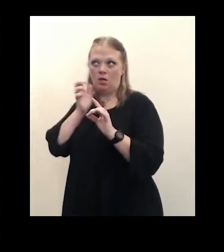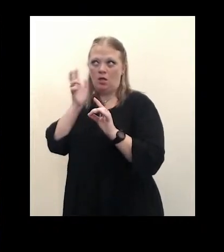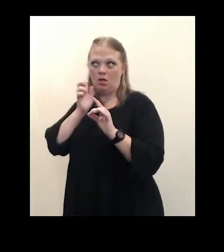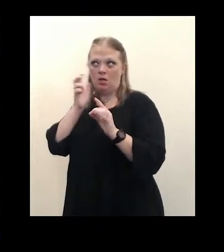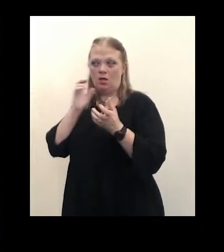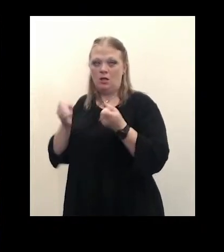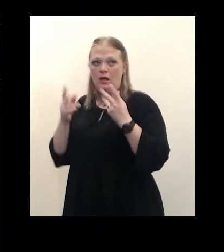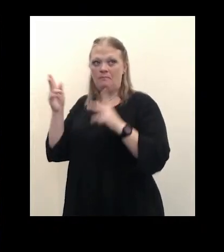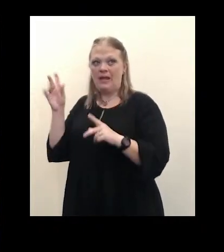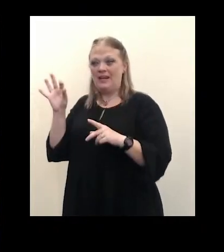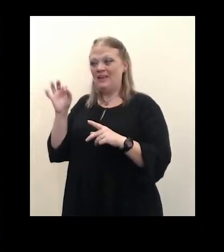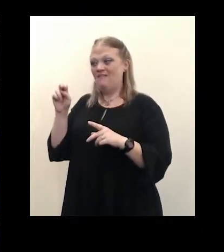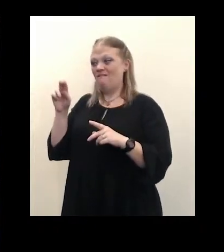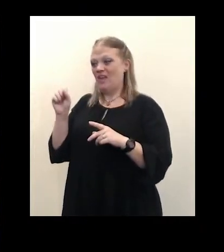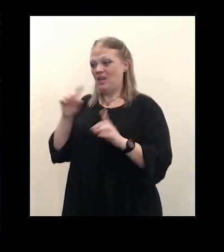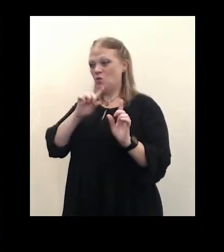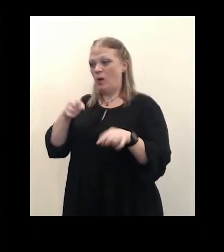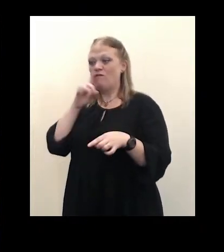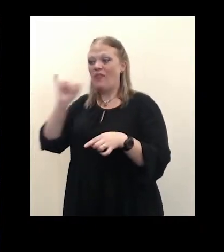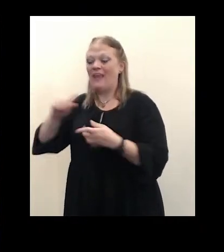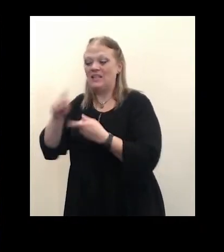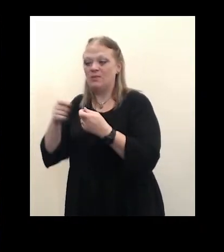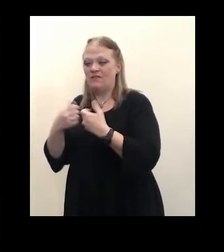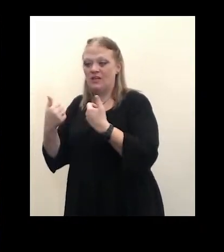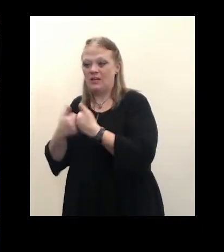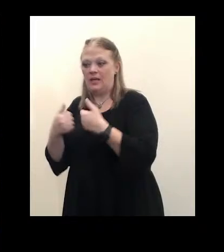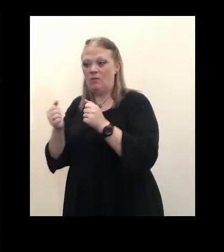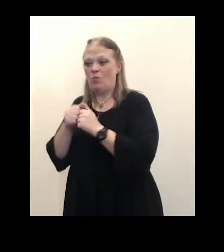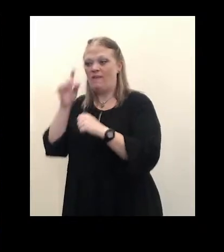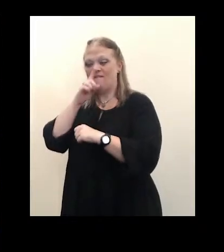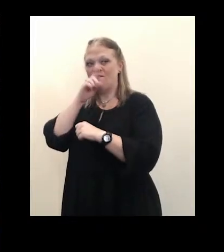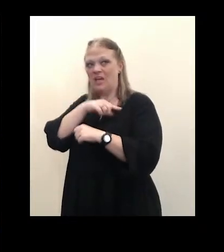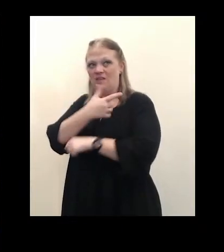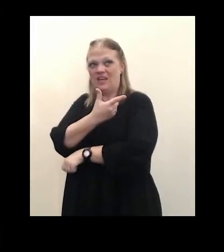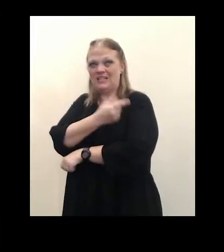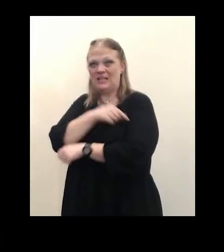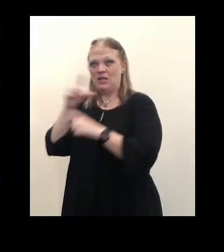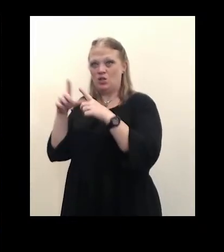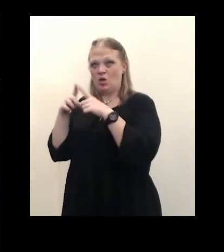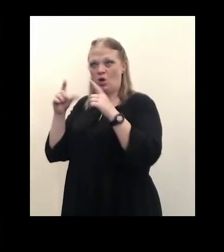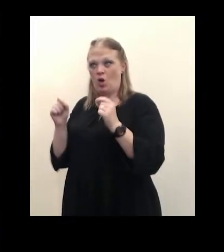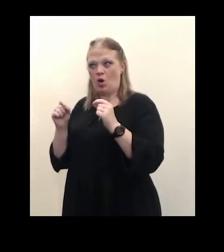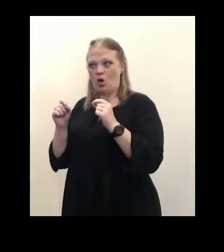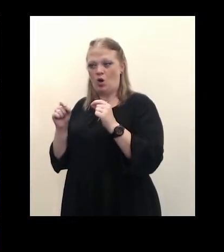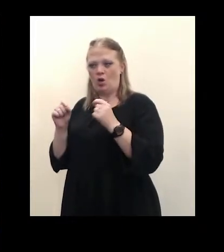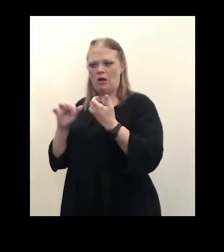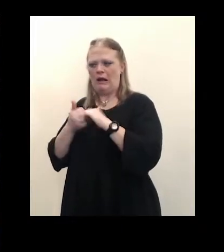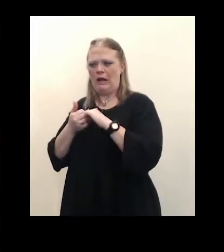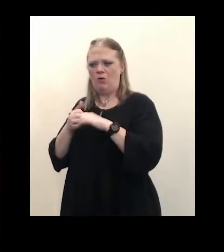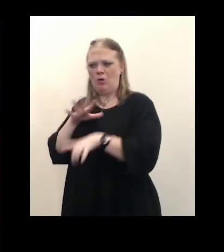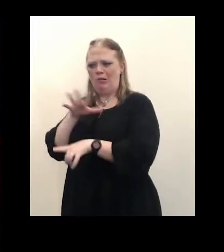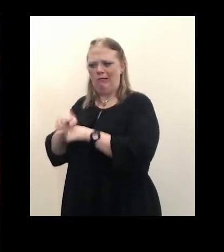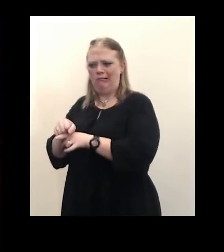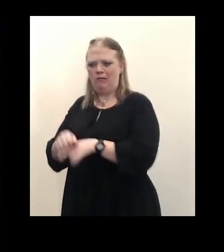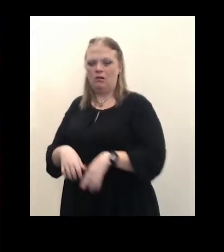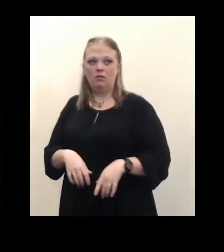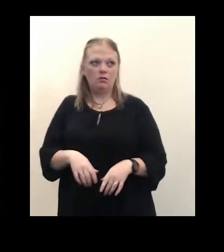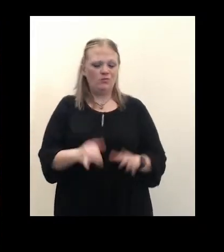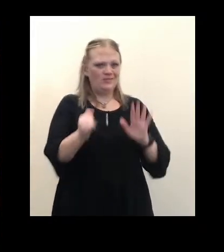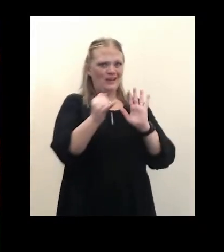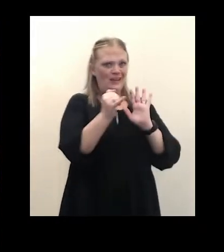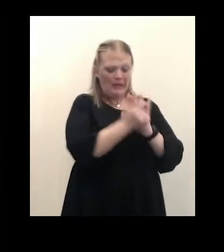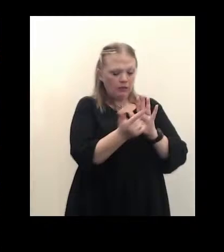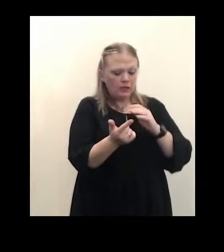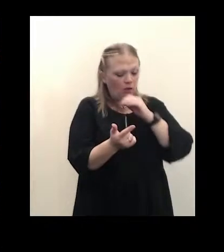in for that particular game with fake vaccination cards? How do you crack down on that? Well, it's illegal. If somebody comes in